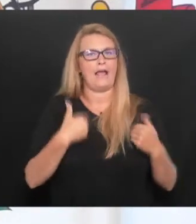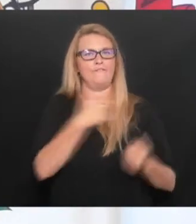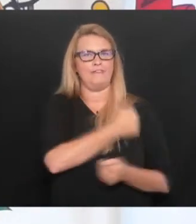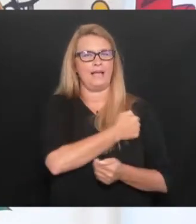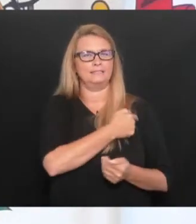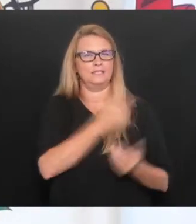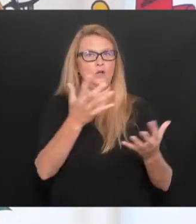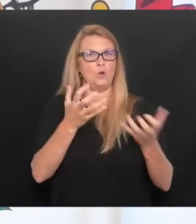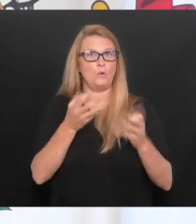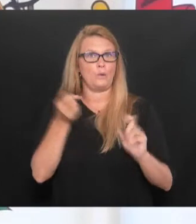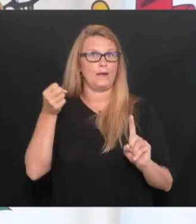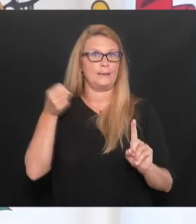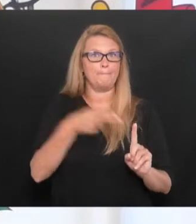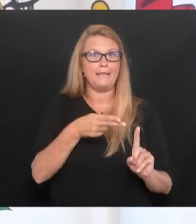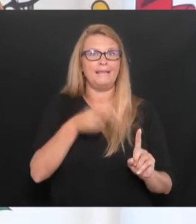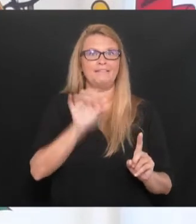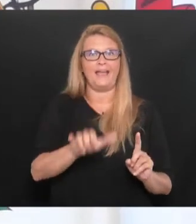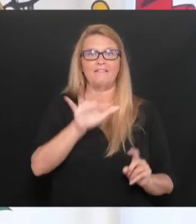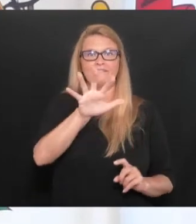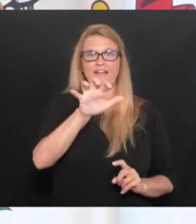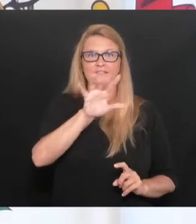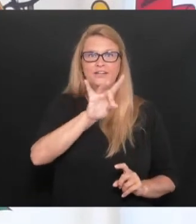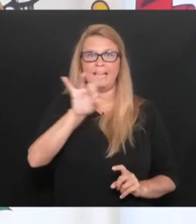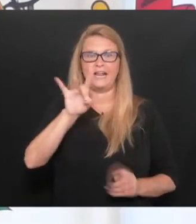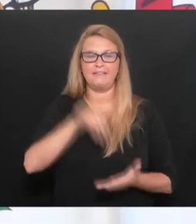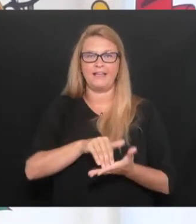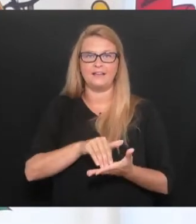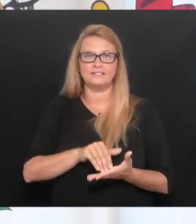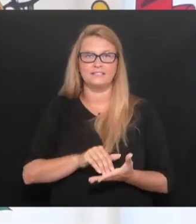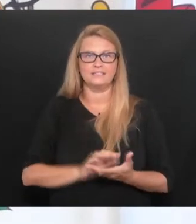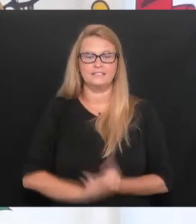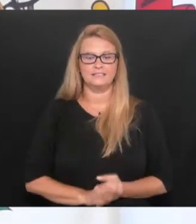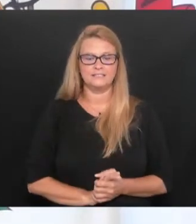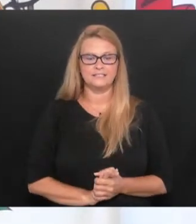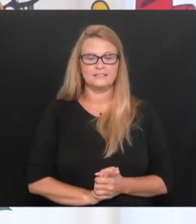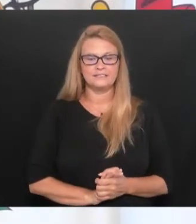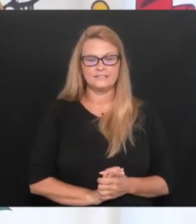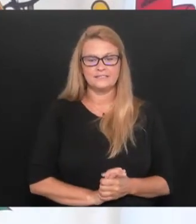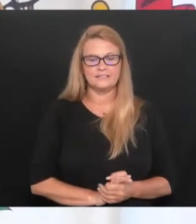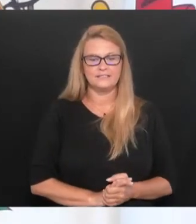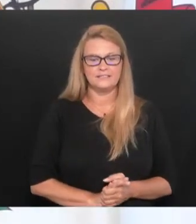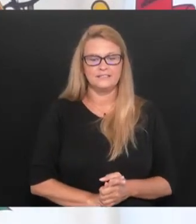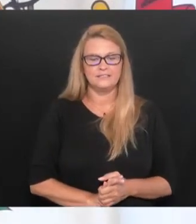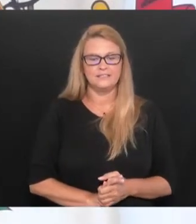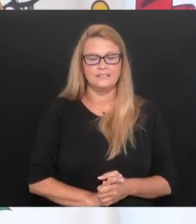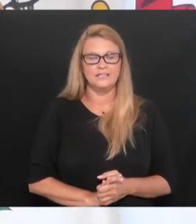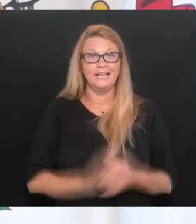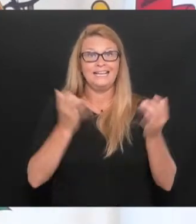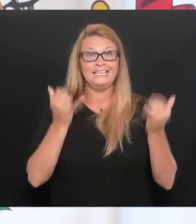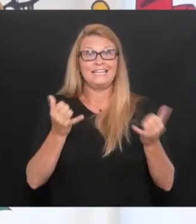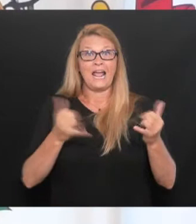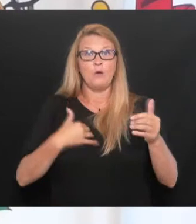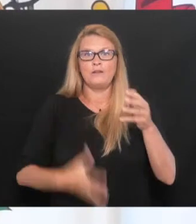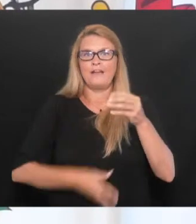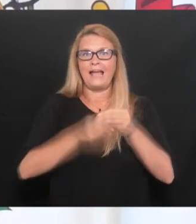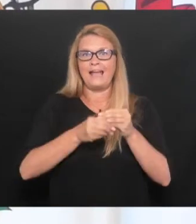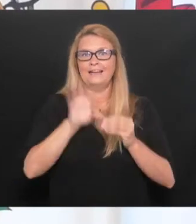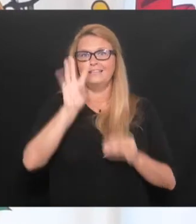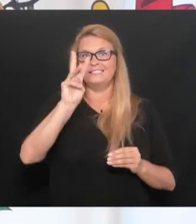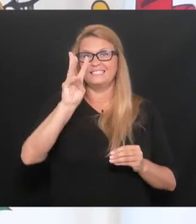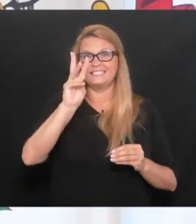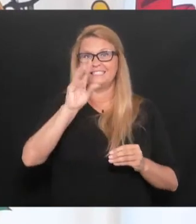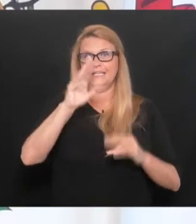we wanted to beat 588,000. Well, now just think about this just a second. Now we've added from 16 down